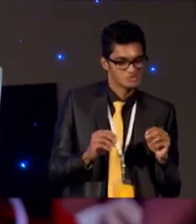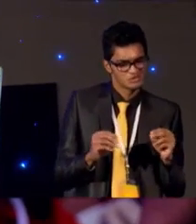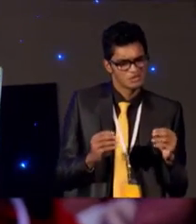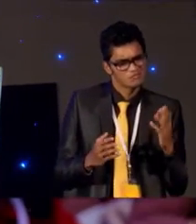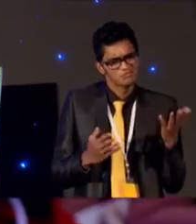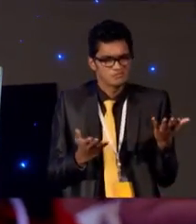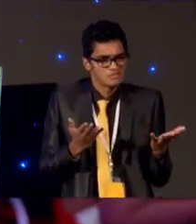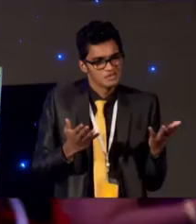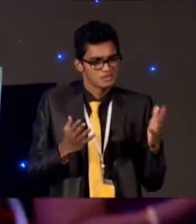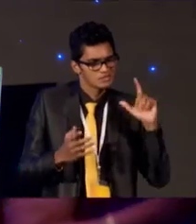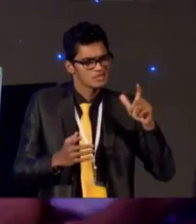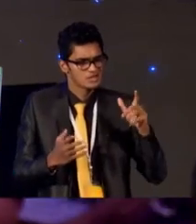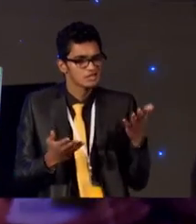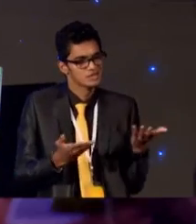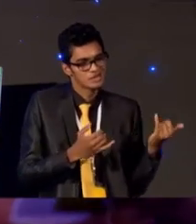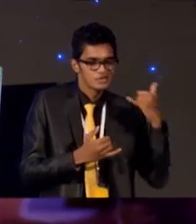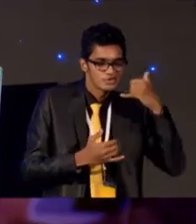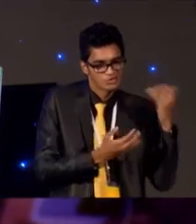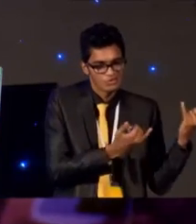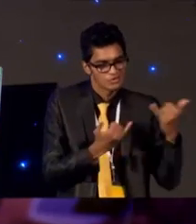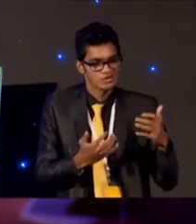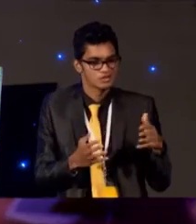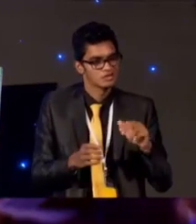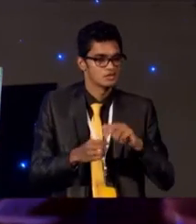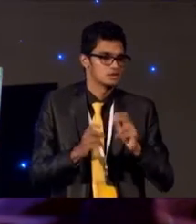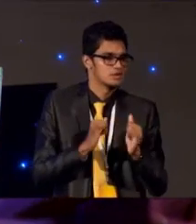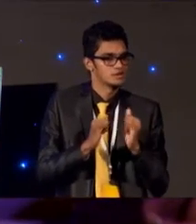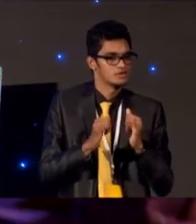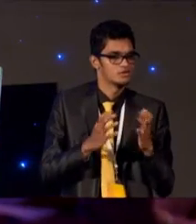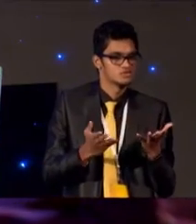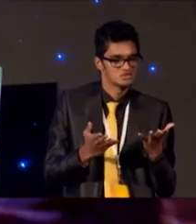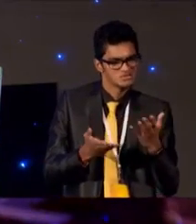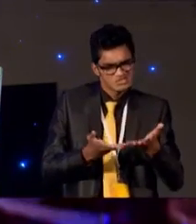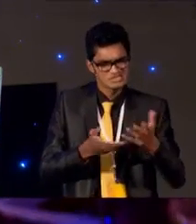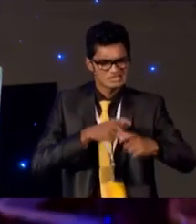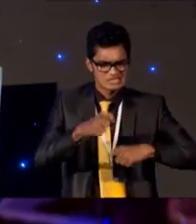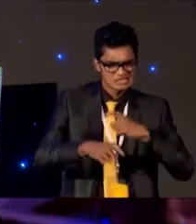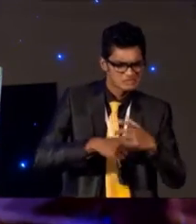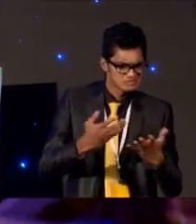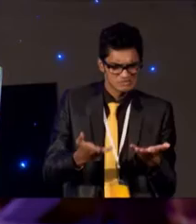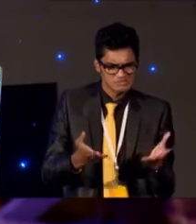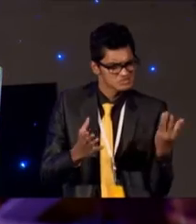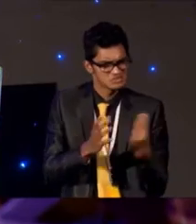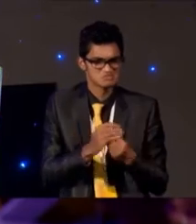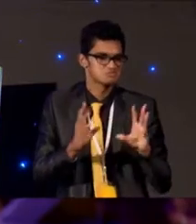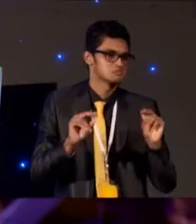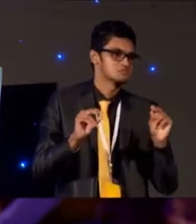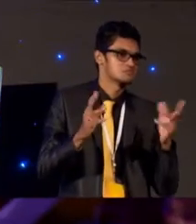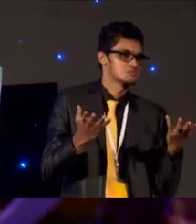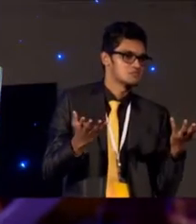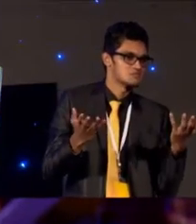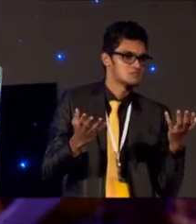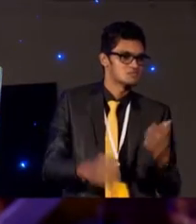have, we will call you. This is the type of this one that corporates are treating this type of inclusion, so-called